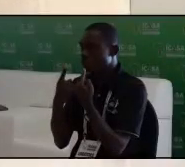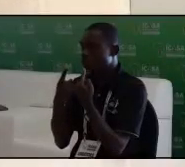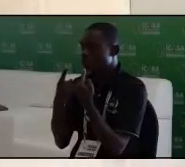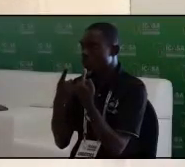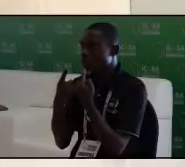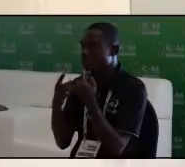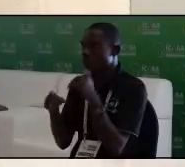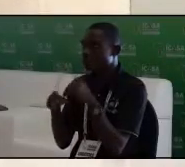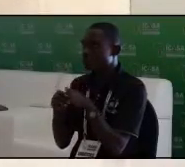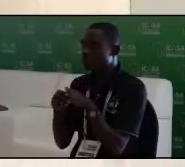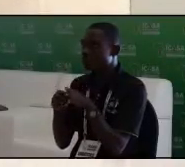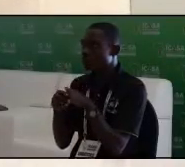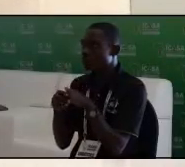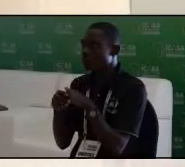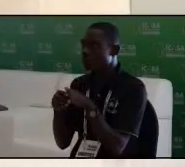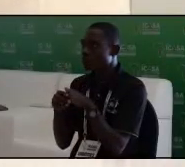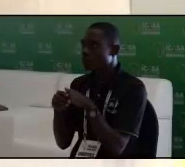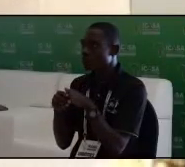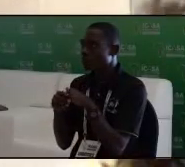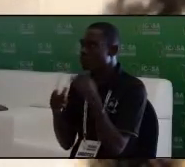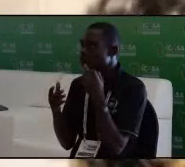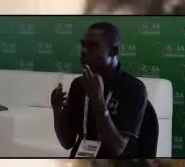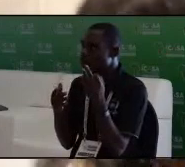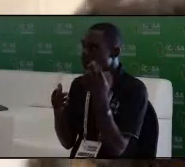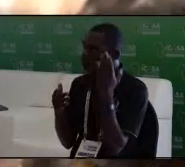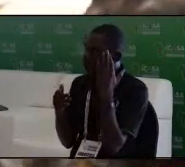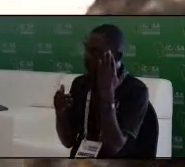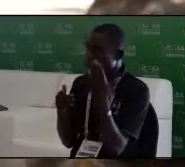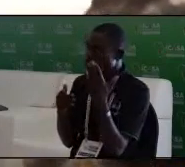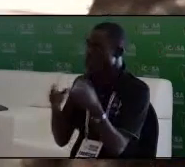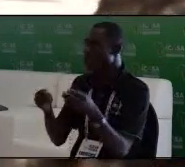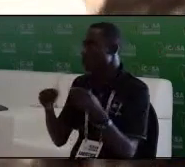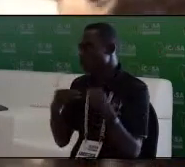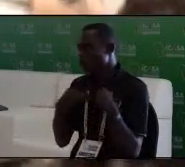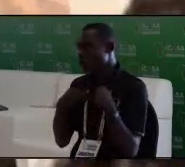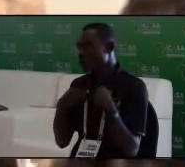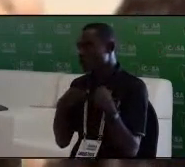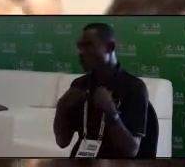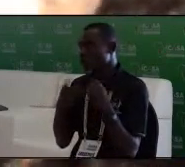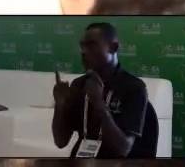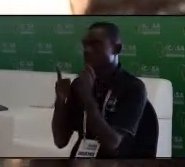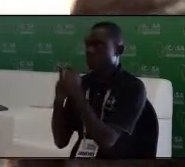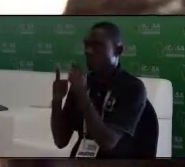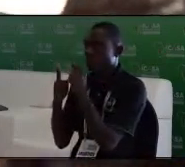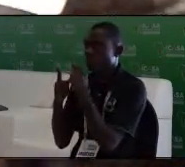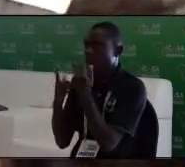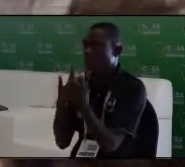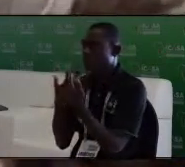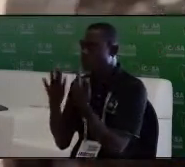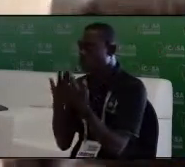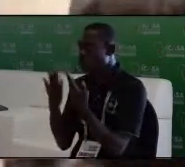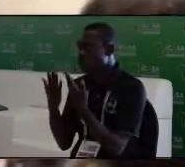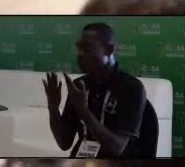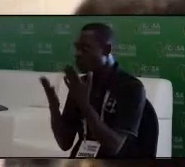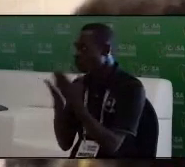self-tests in the market for the benefit of the many people who need access to testing. So I'm going to start